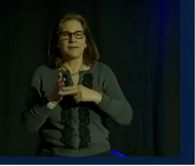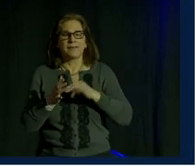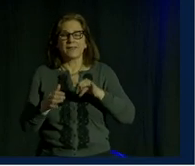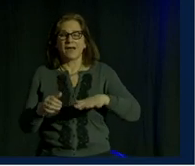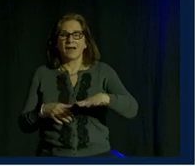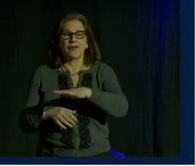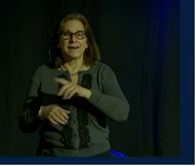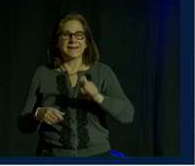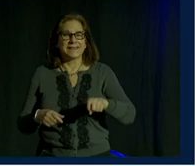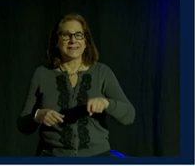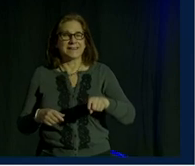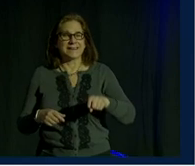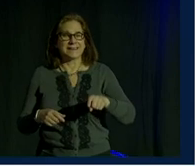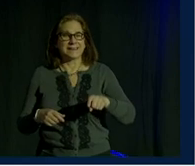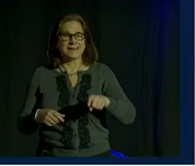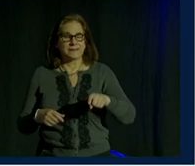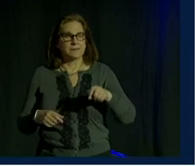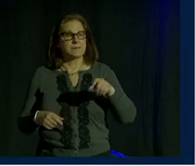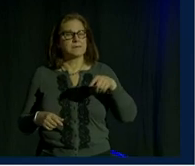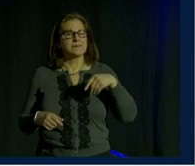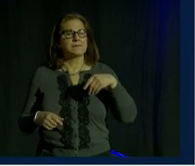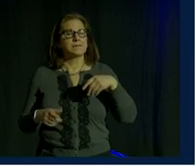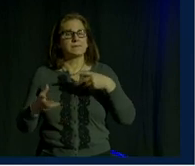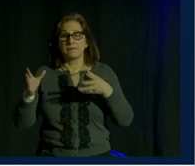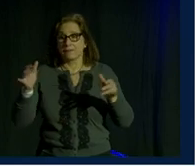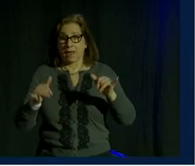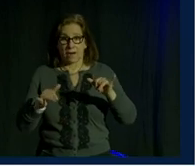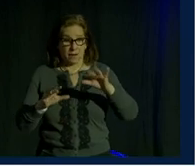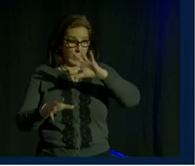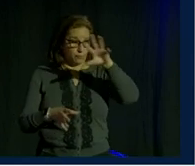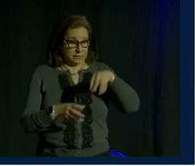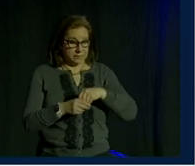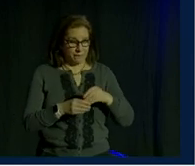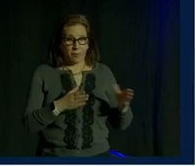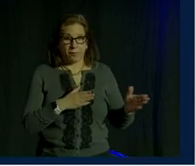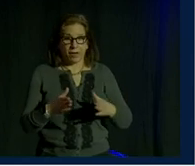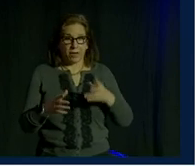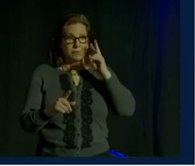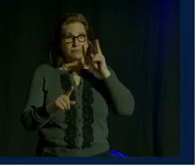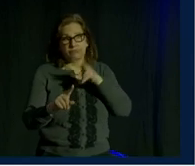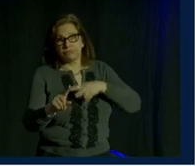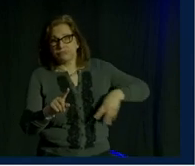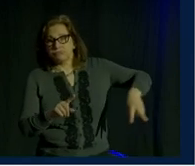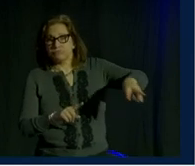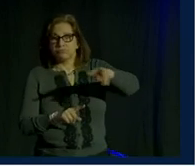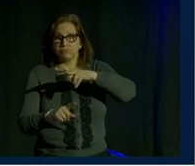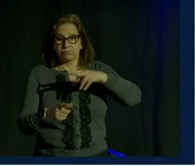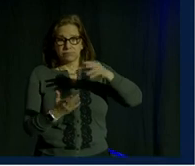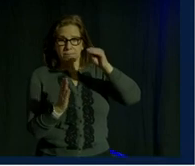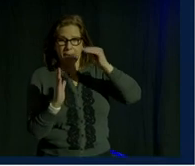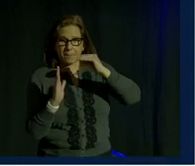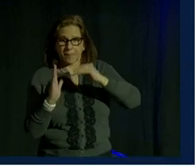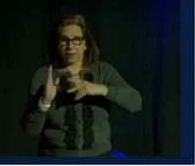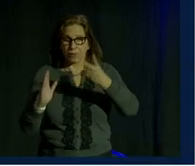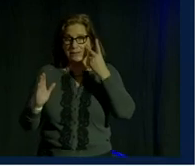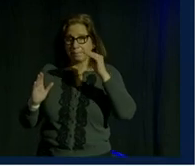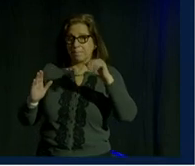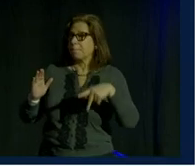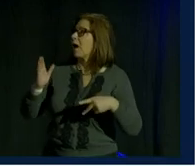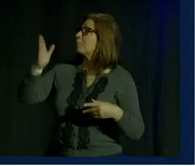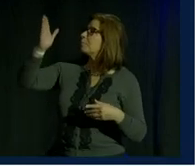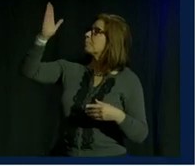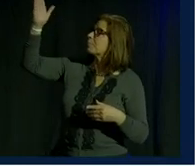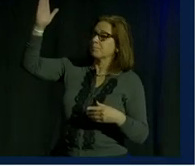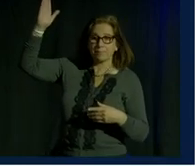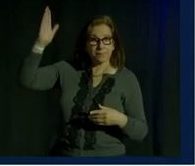2020 a comprehensive plan that includes additional density for housing across the city, as you can see in this map in bold, that supports